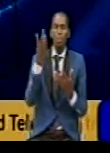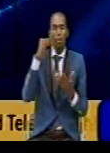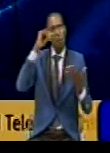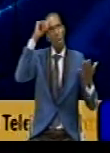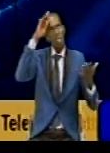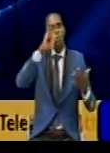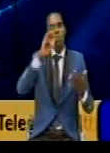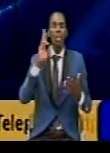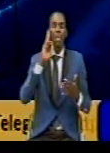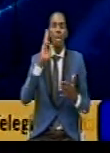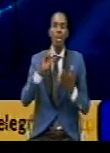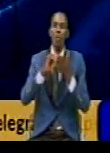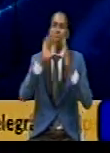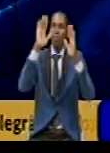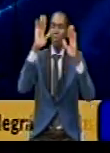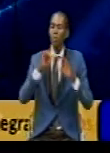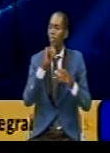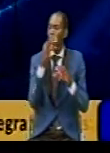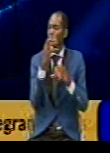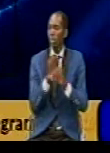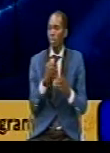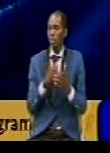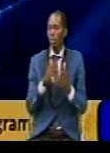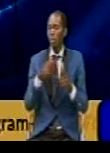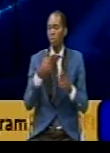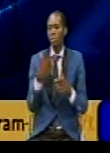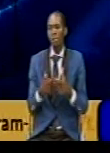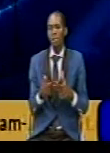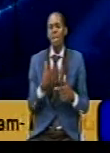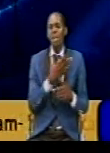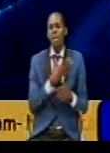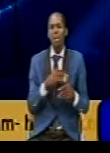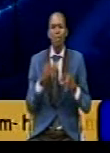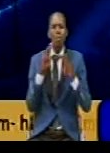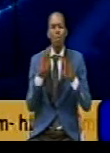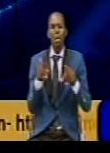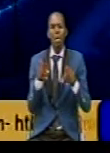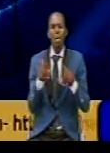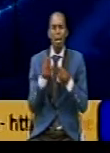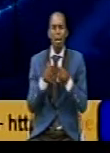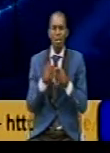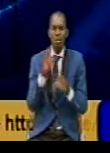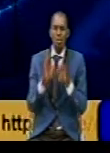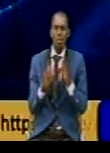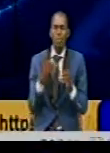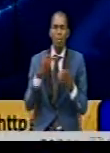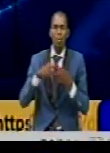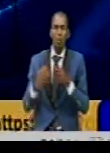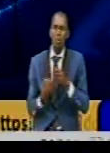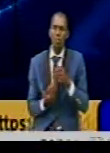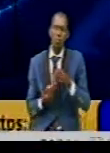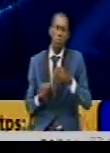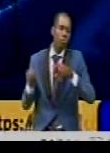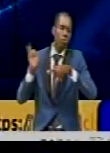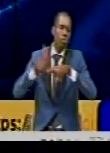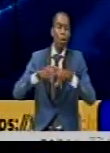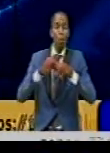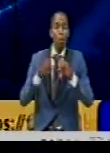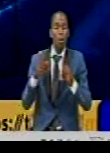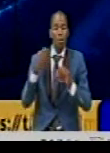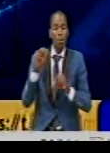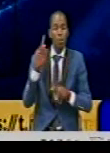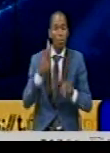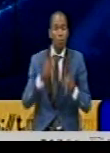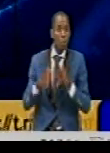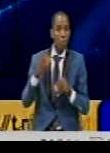the September edition of the crusade, she was expecting a miracle. She did not get it then. And it was like the problem